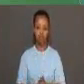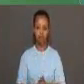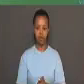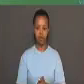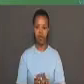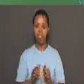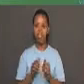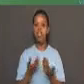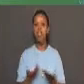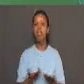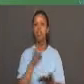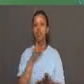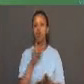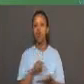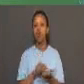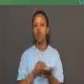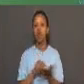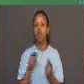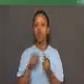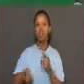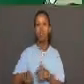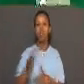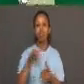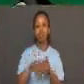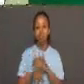do minerals enter the plant?